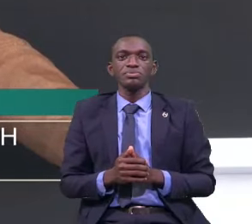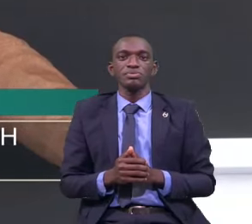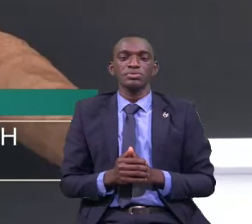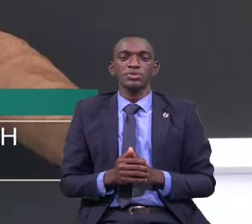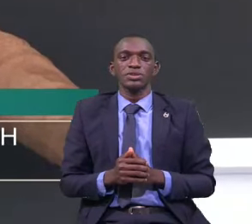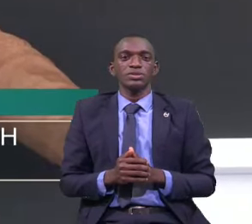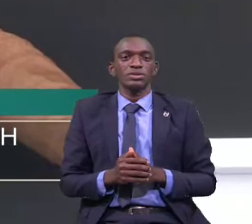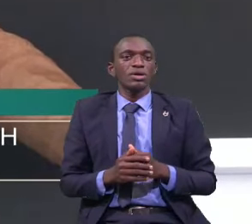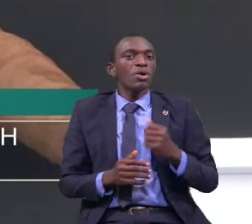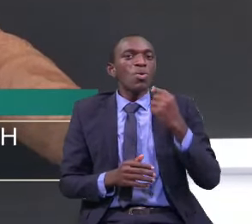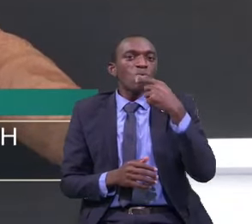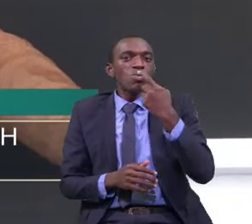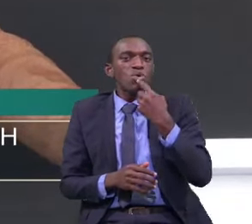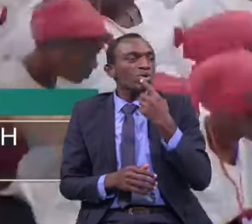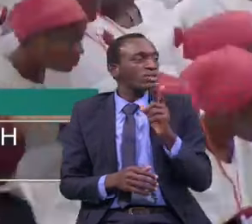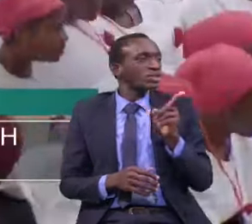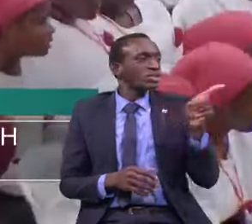Who are they going to